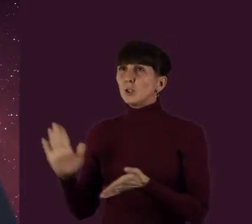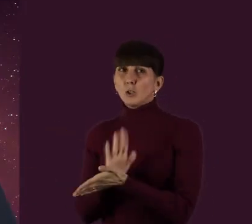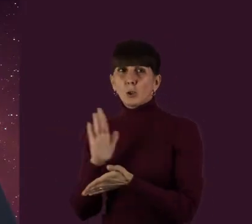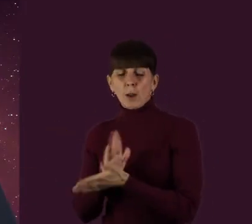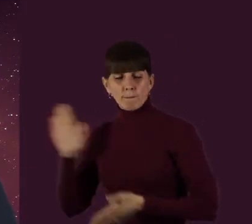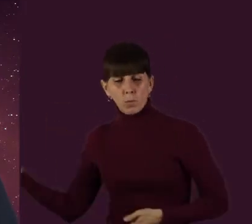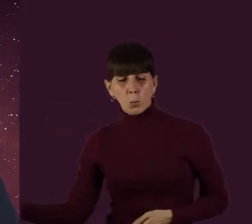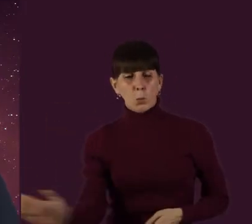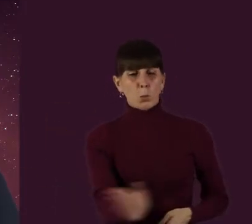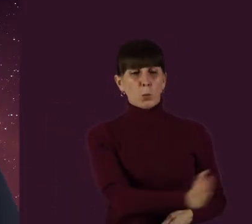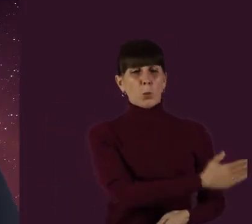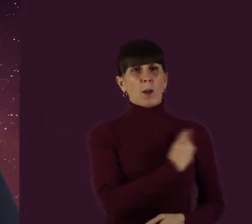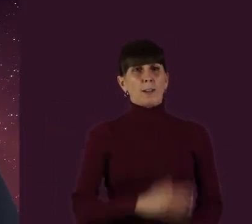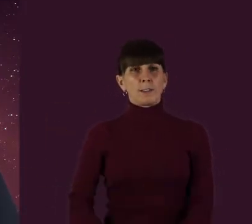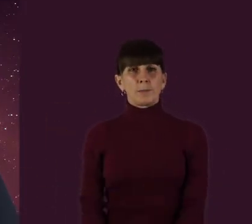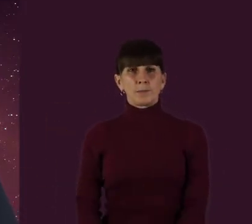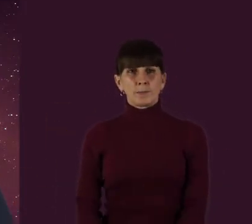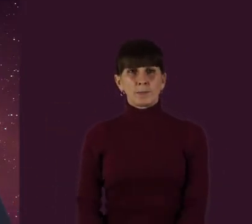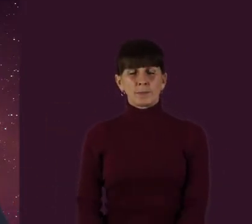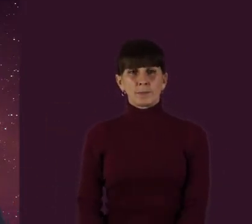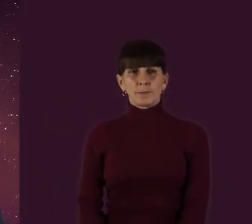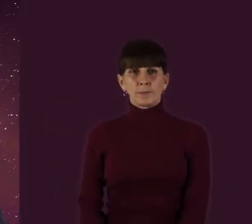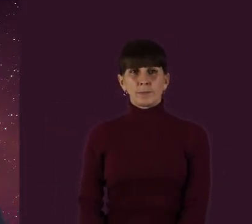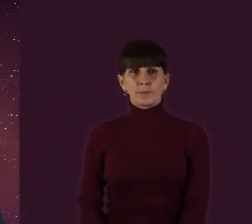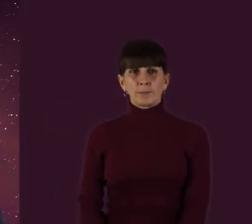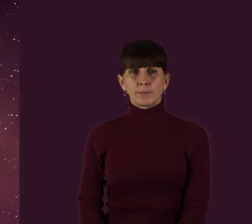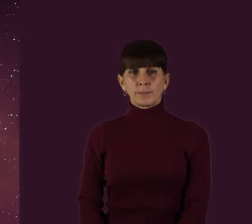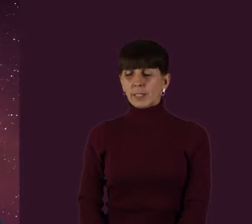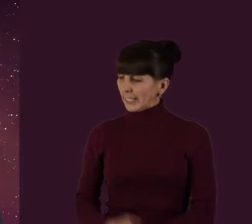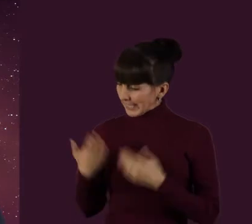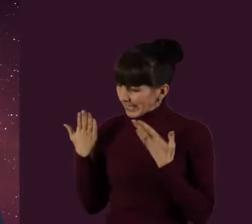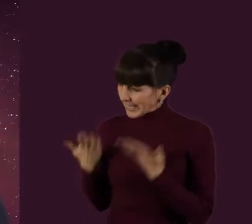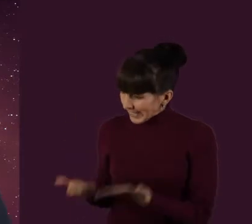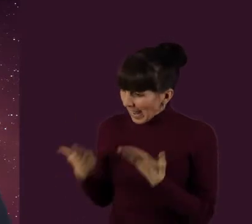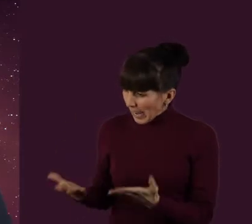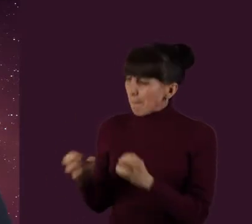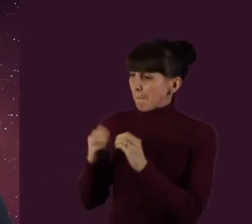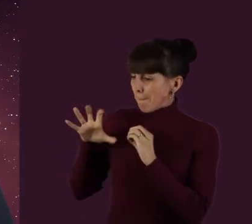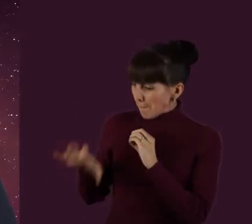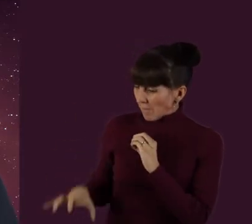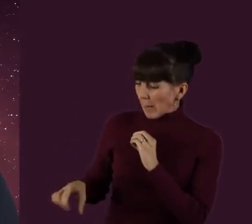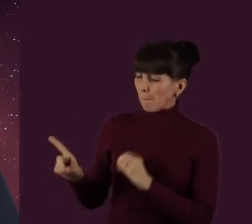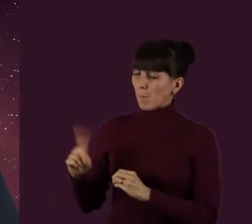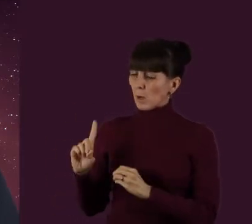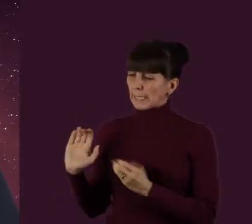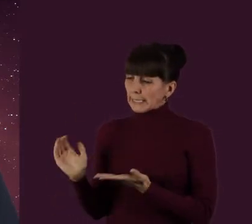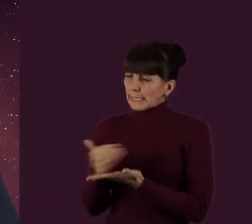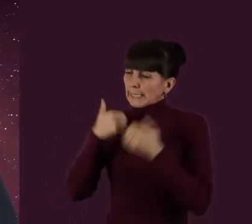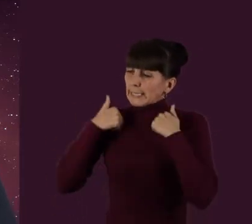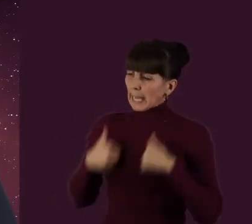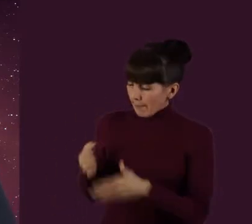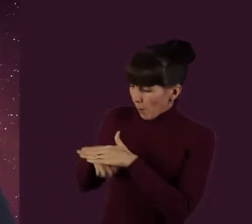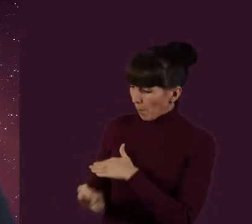people." The angel continued, "Today in Bethlehem, a saviour has been born to